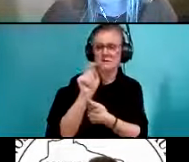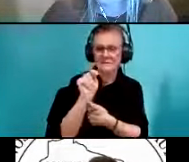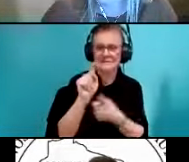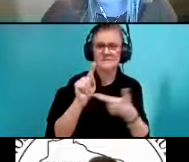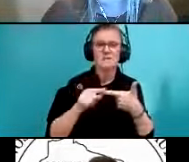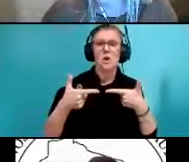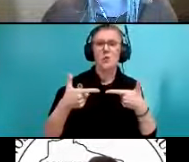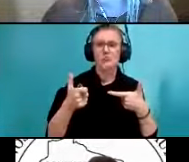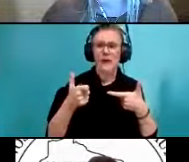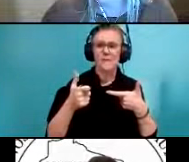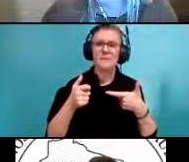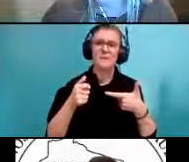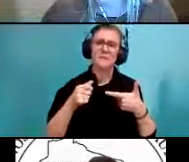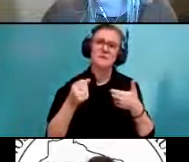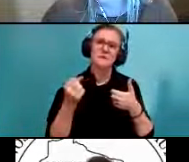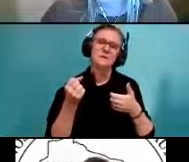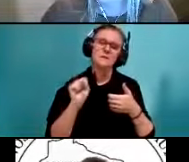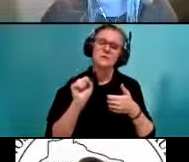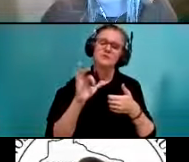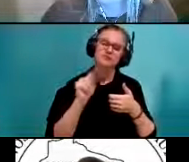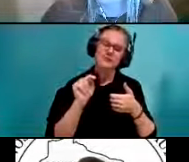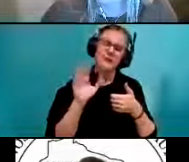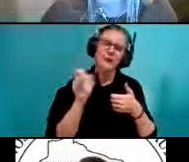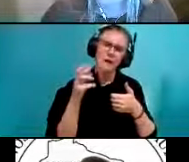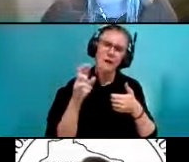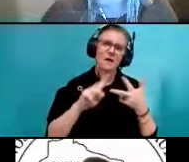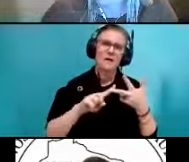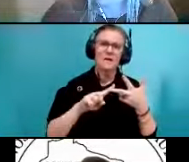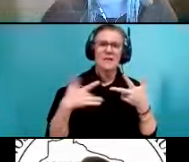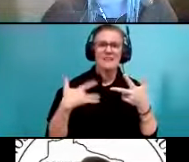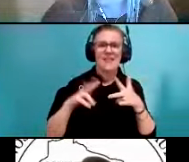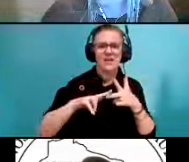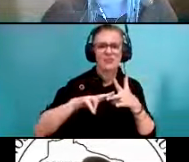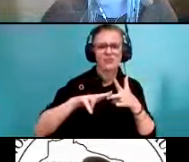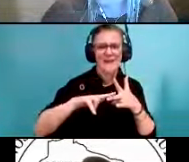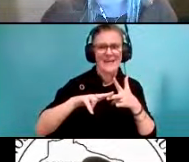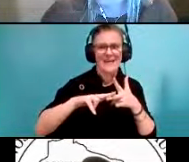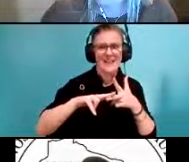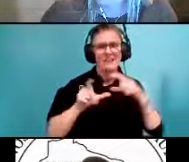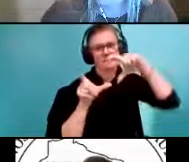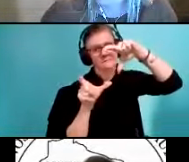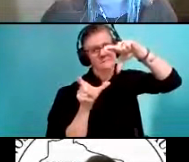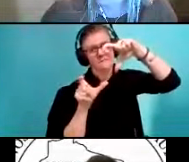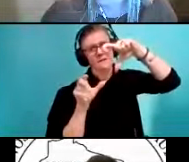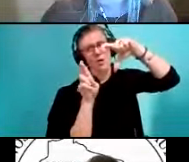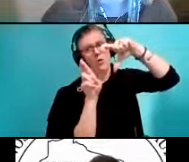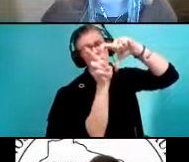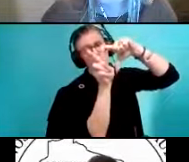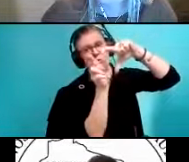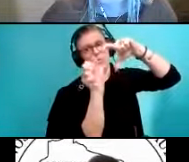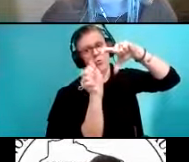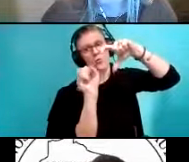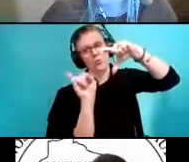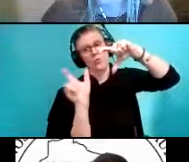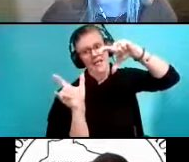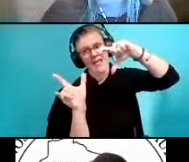rapid streetcar, light rail. And as you're kind of seeing those words a little bit bigger and stand out a little bit more in the word cloud, you can